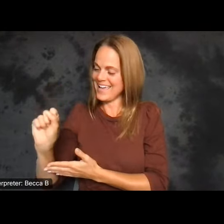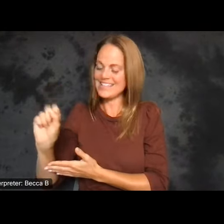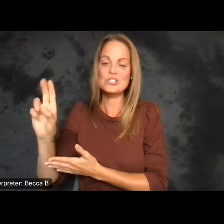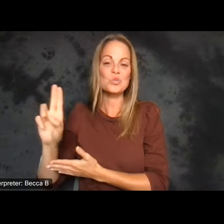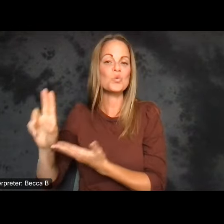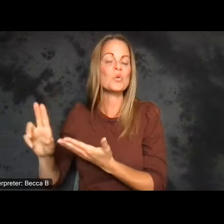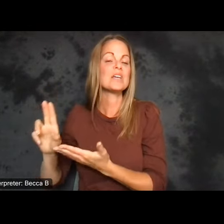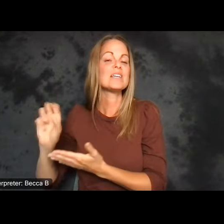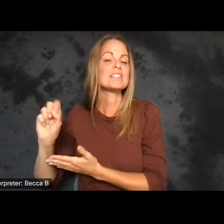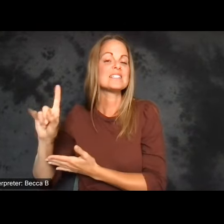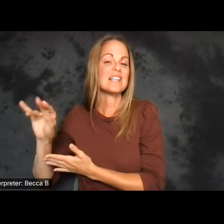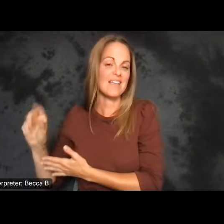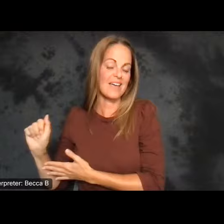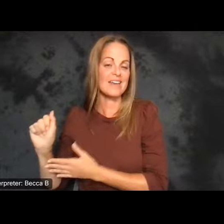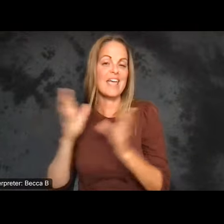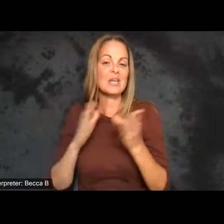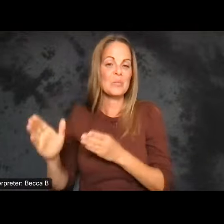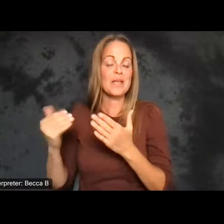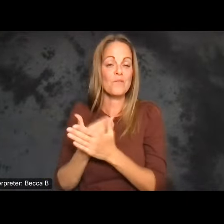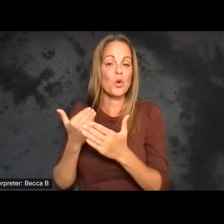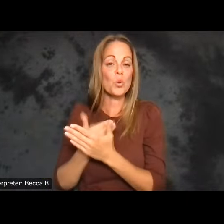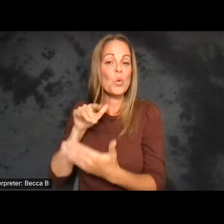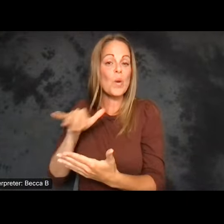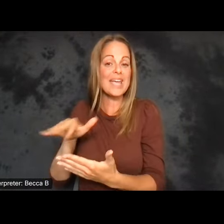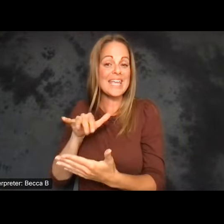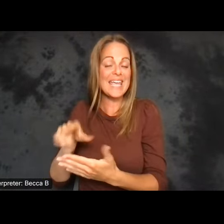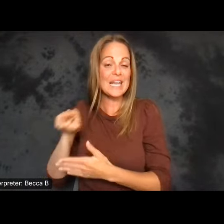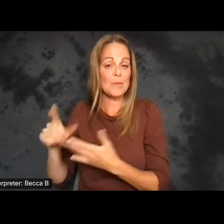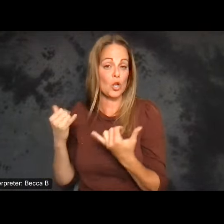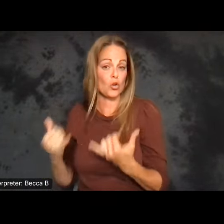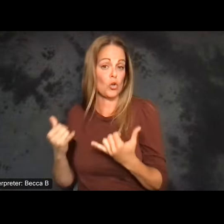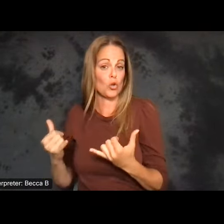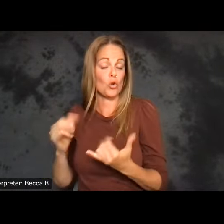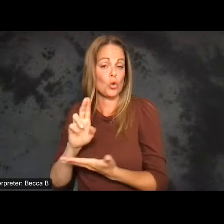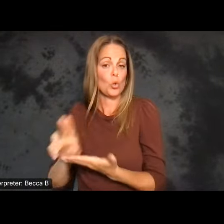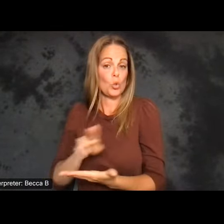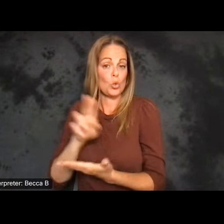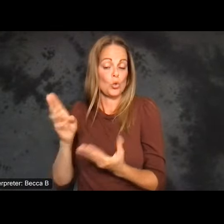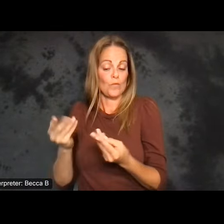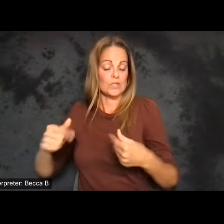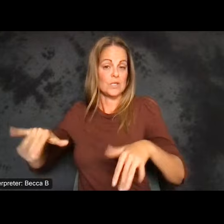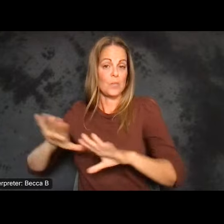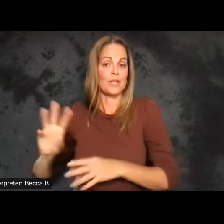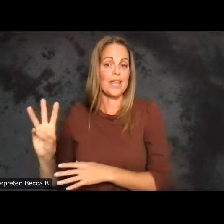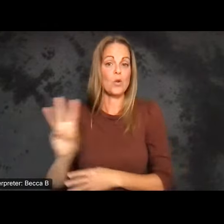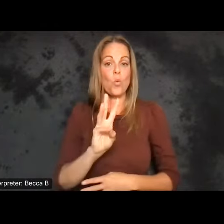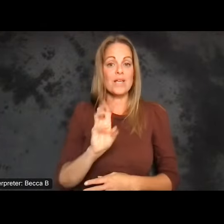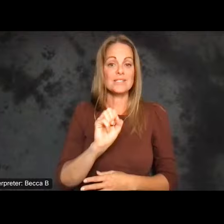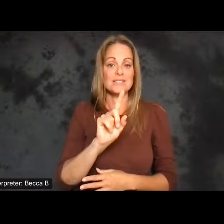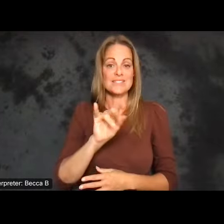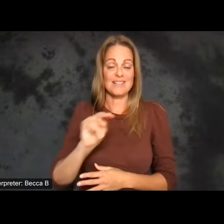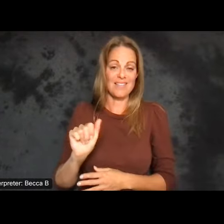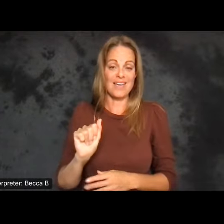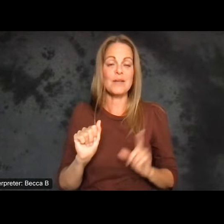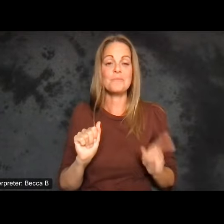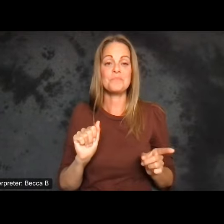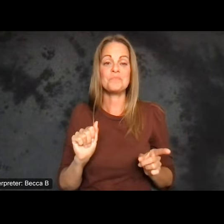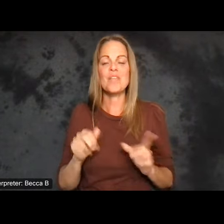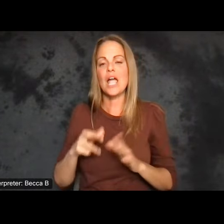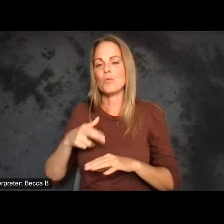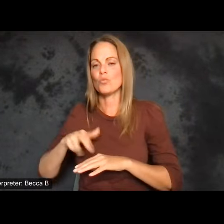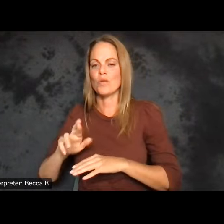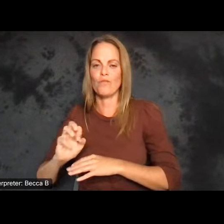of a new KHP Academy on existing university property in West Salina. I would just refer you back to